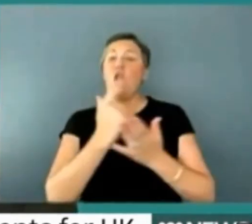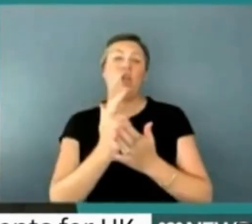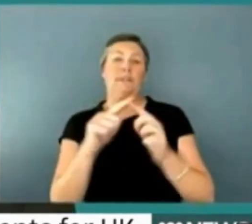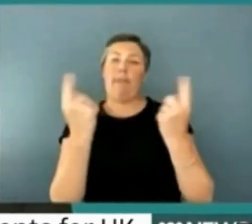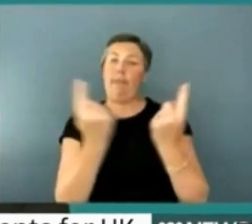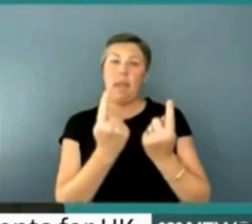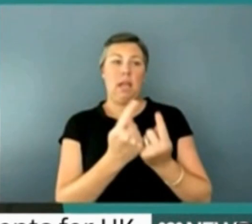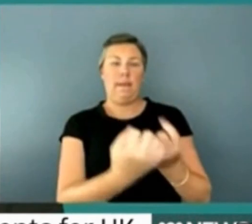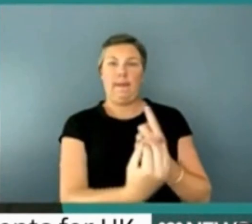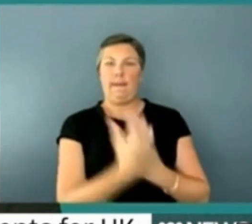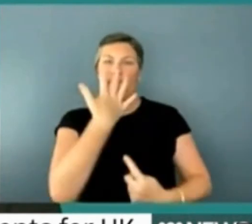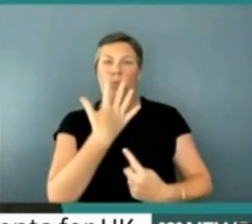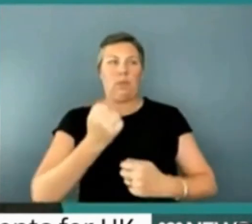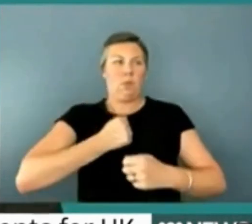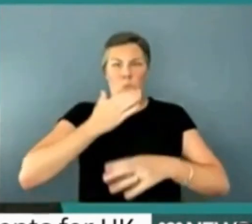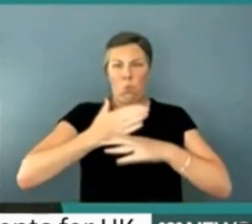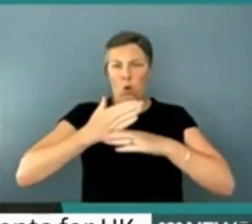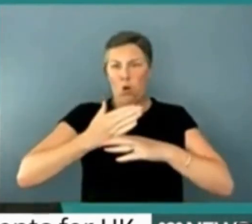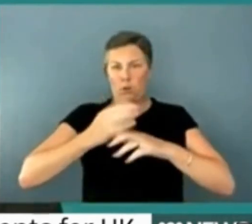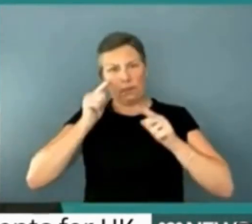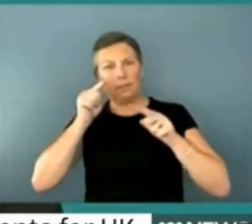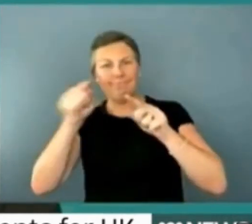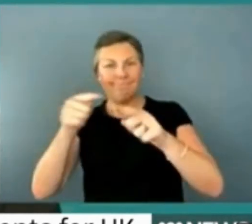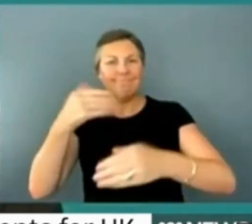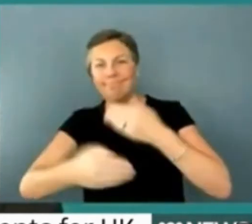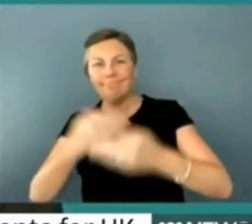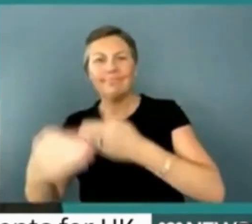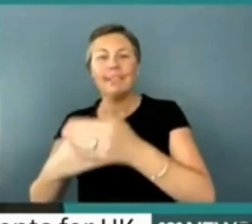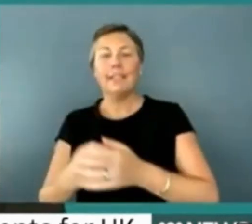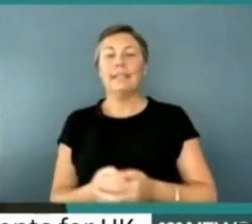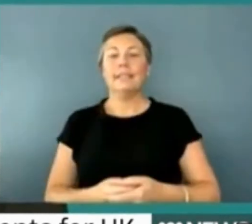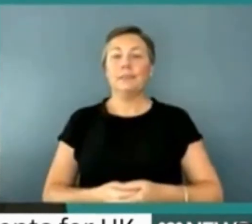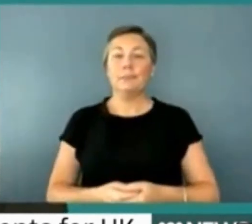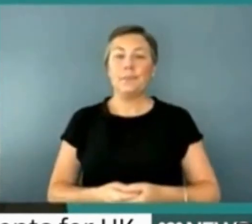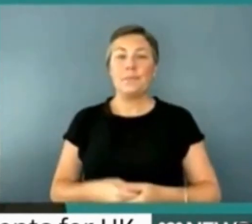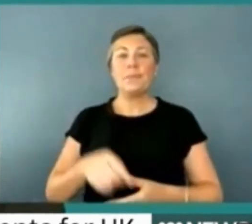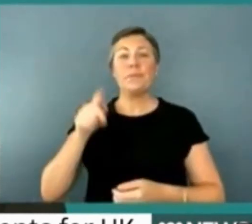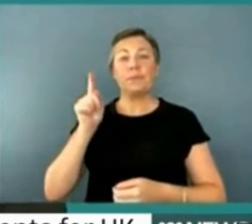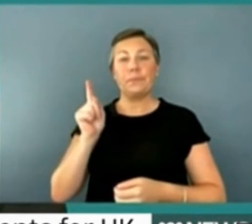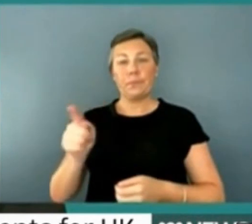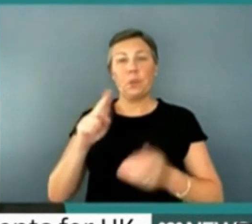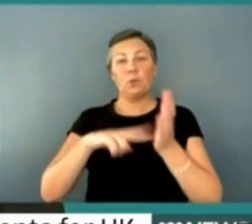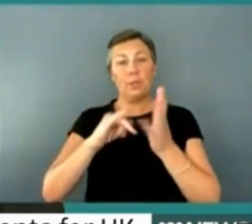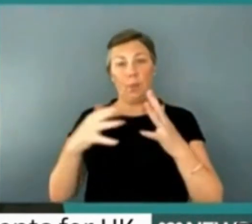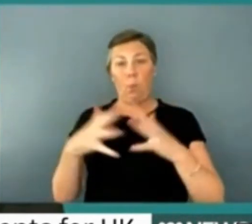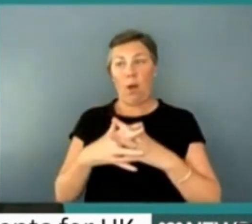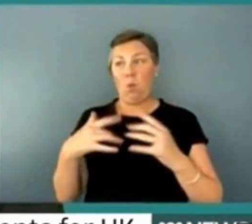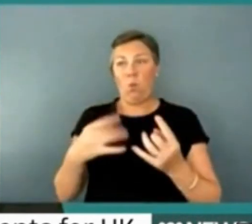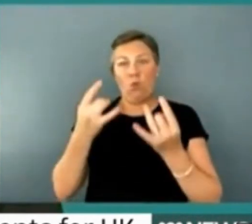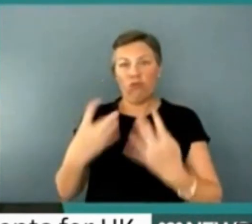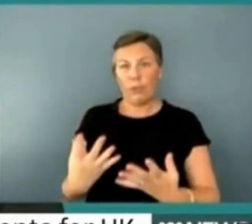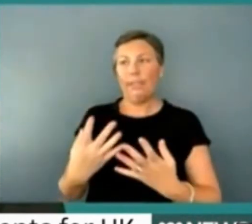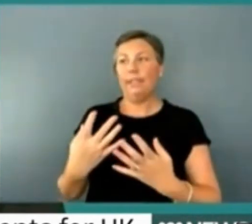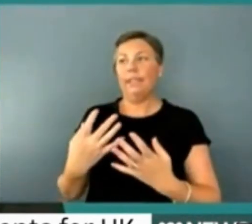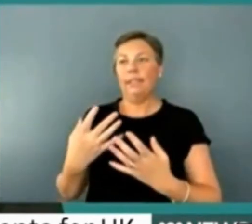made, and that's playing out right now in New South Wales. We've had an association with 2 aged care facilities now